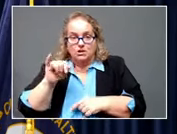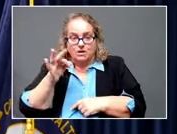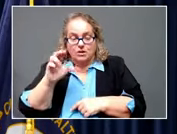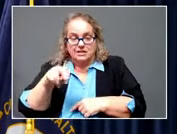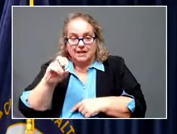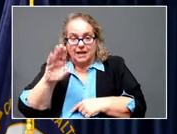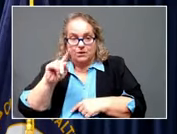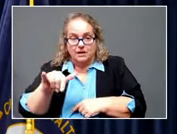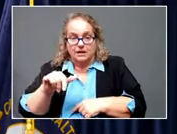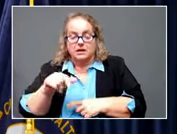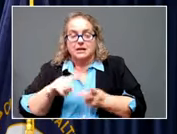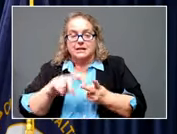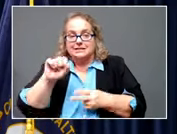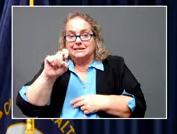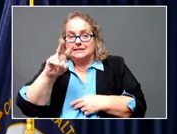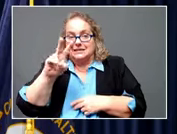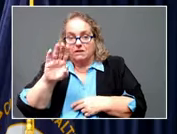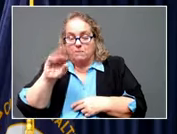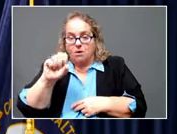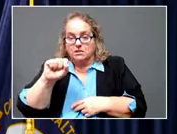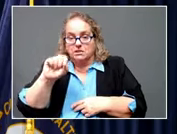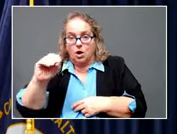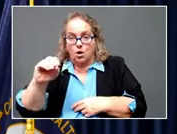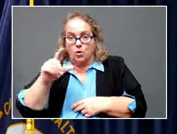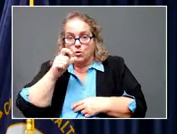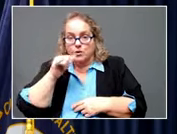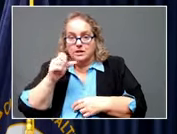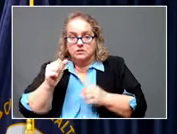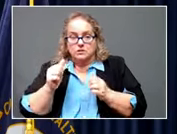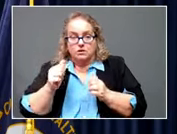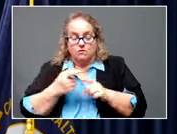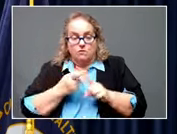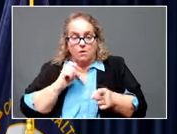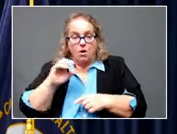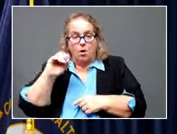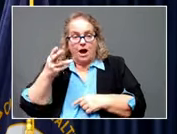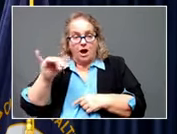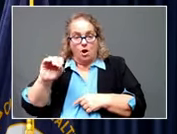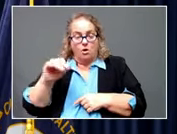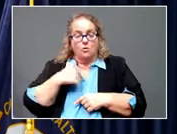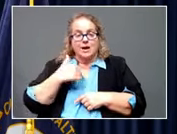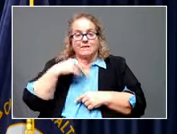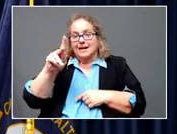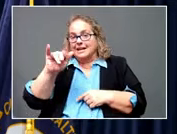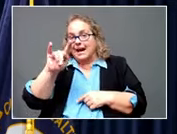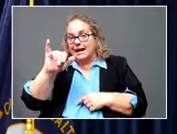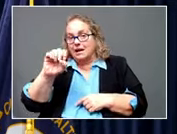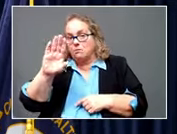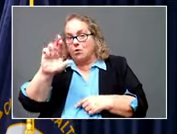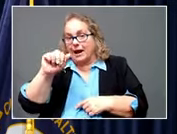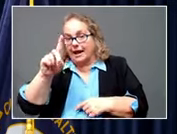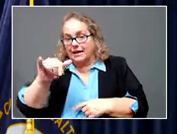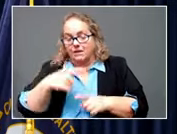have Steve Basso, who is from Ohio. We have Katie Brady from Stafford County